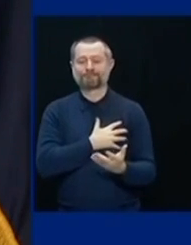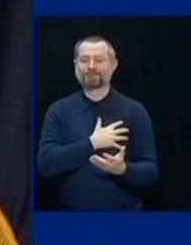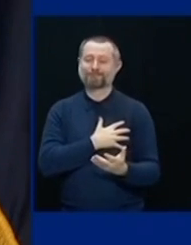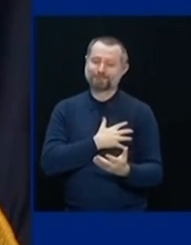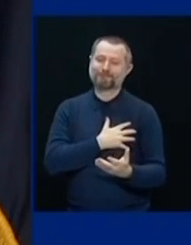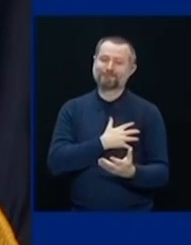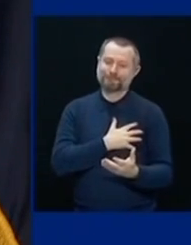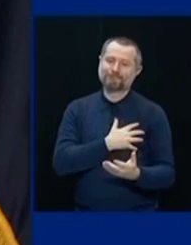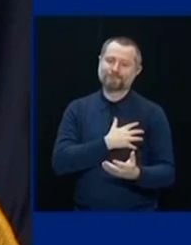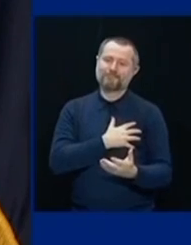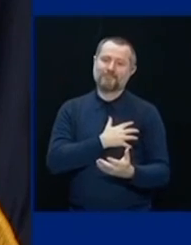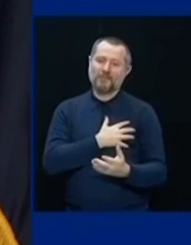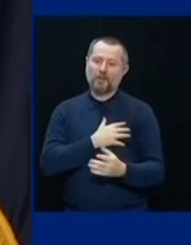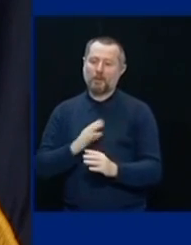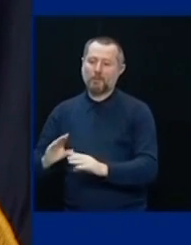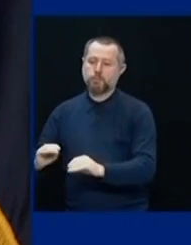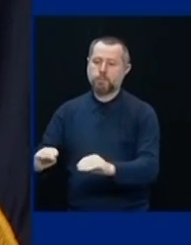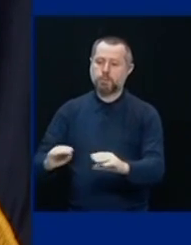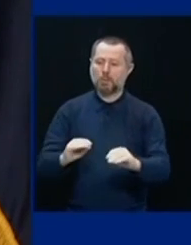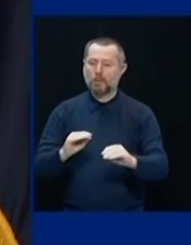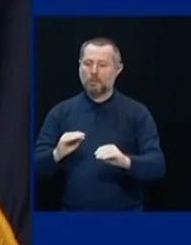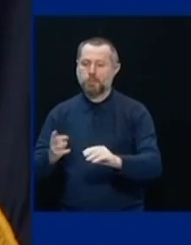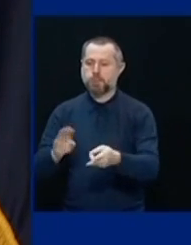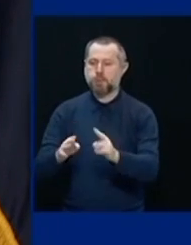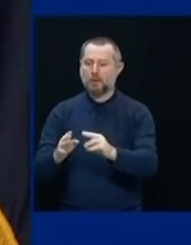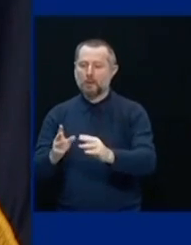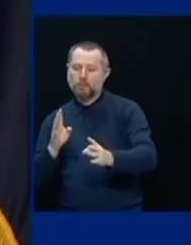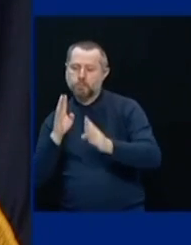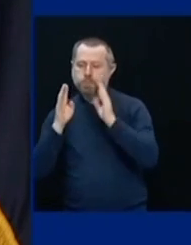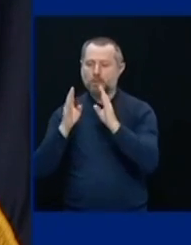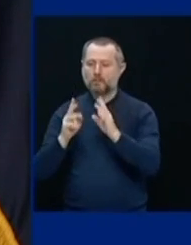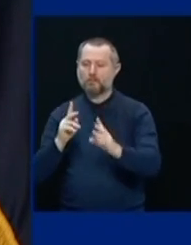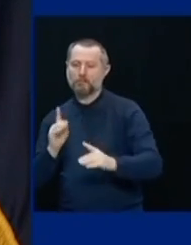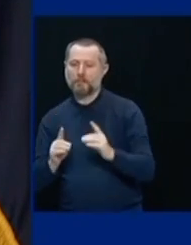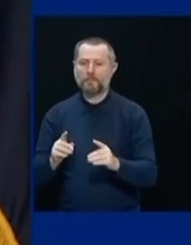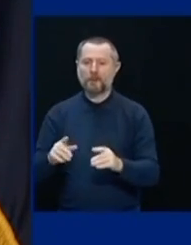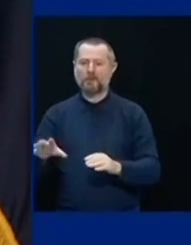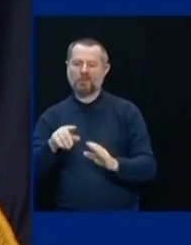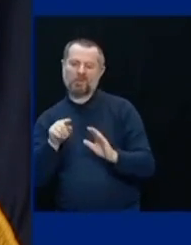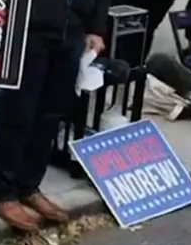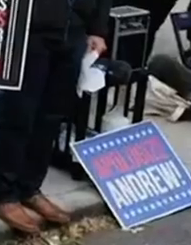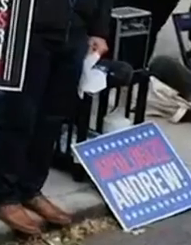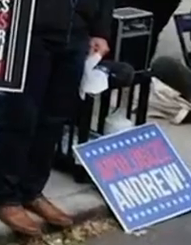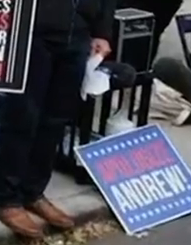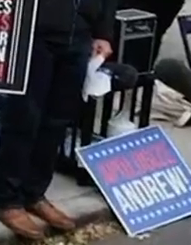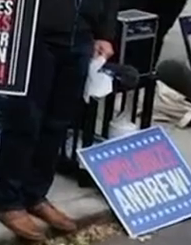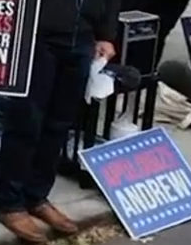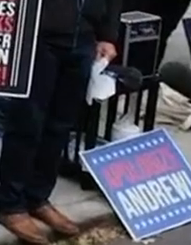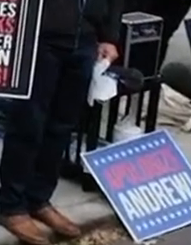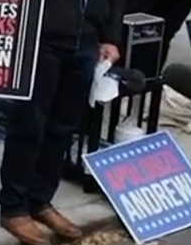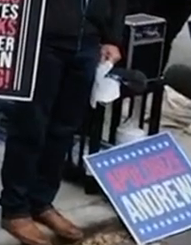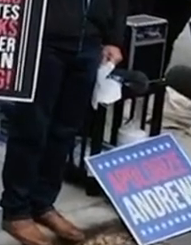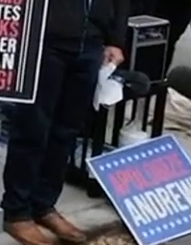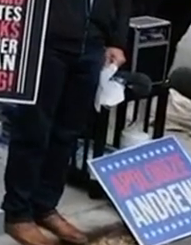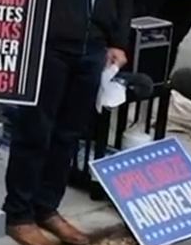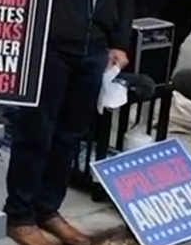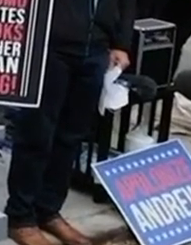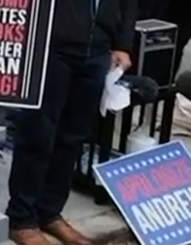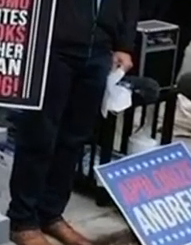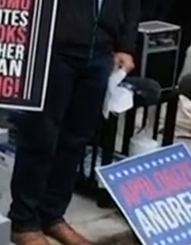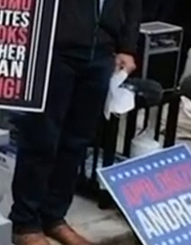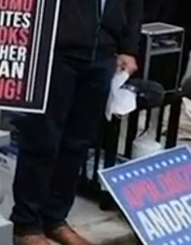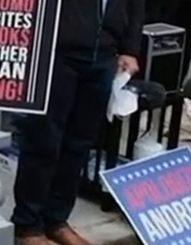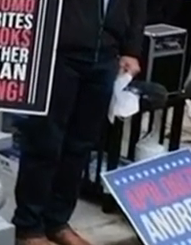it created confusion and cynicism and pain for the families of the loved ones. Meantime, families of nursing home